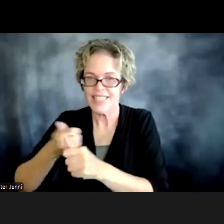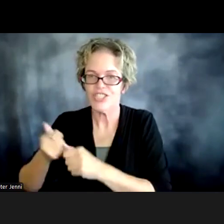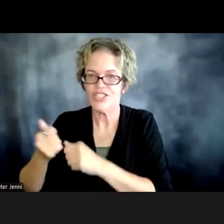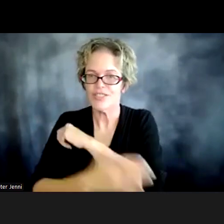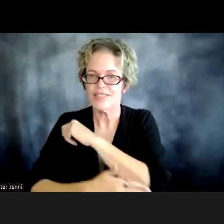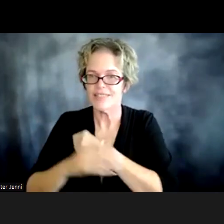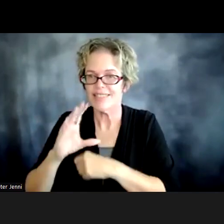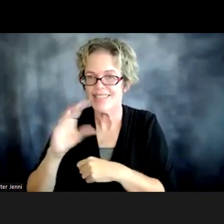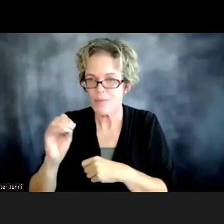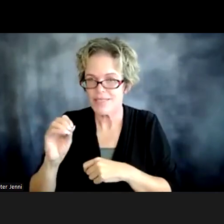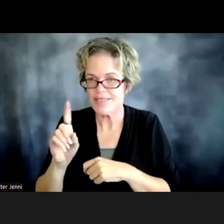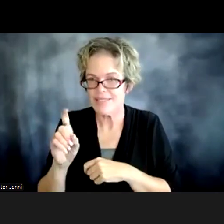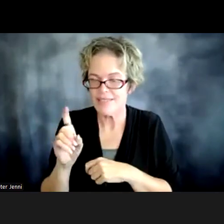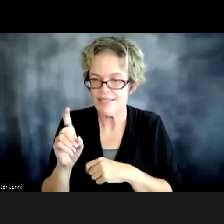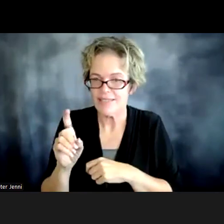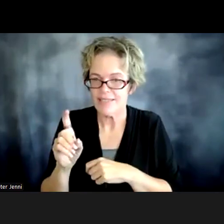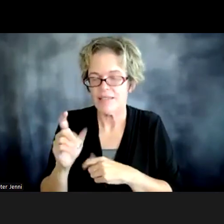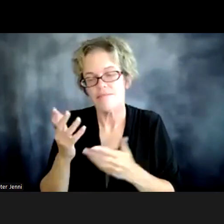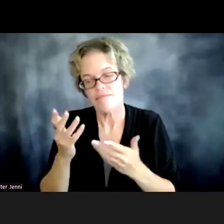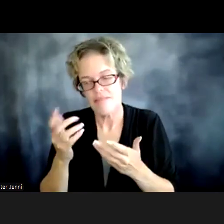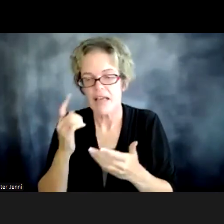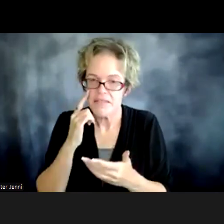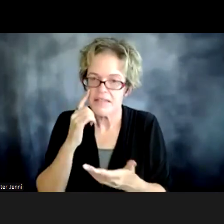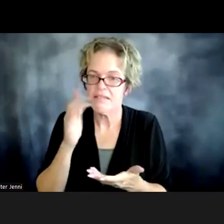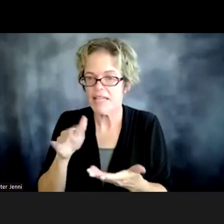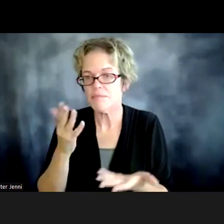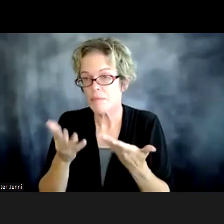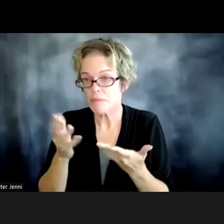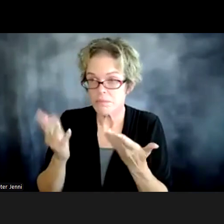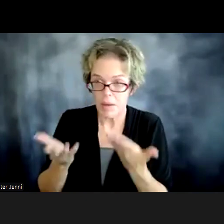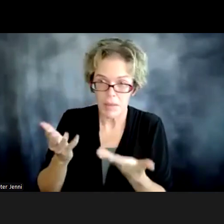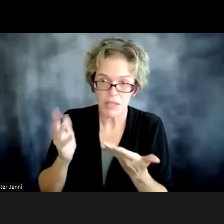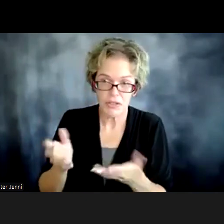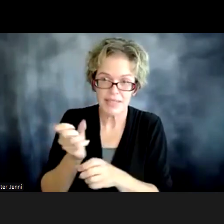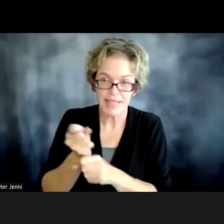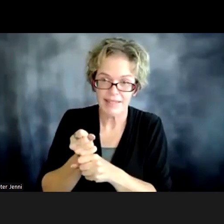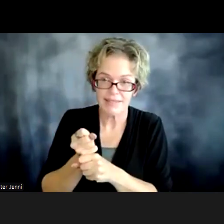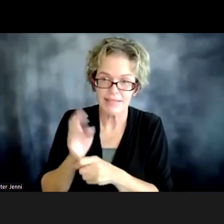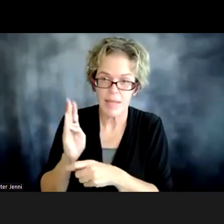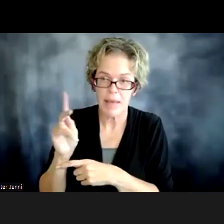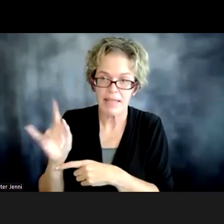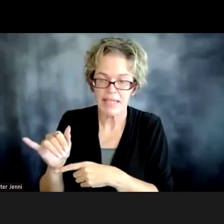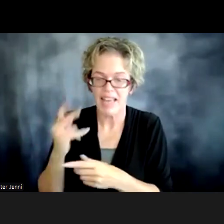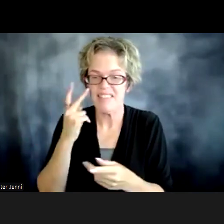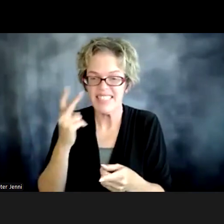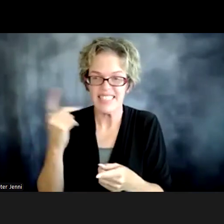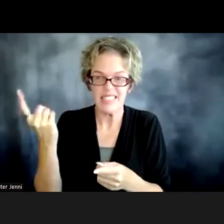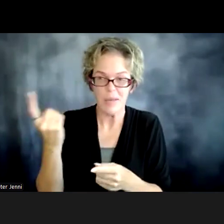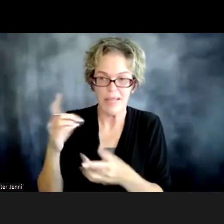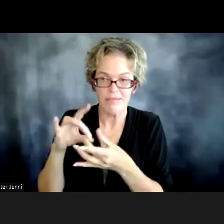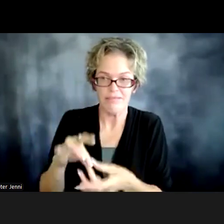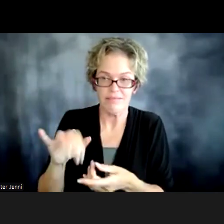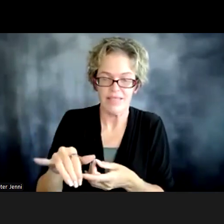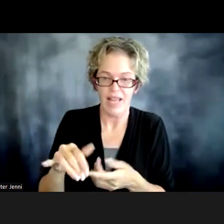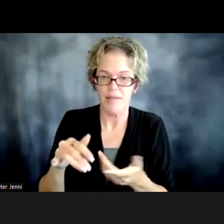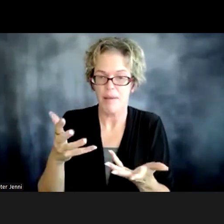I think that's something that we could probably get, Becky. I feel like I've actually seen something around that, but we can take that one